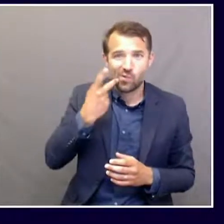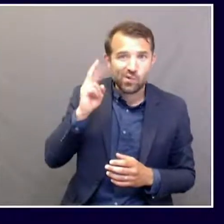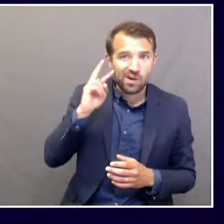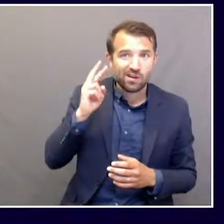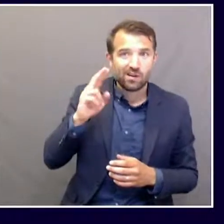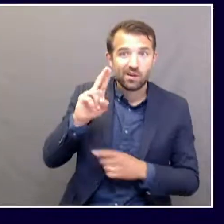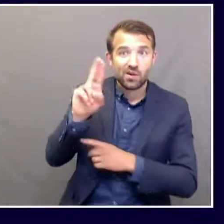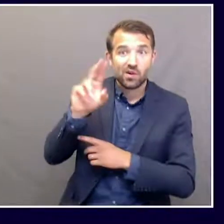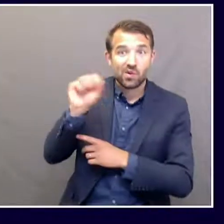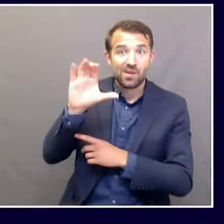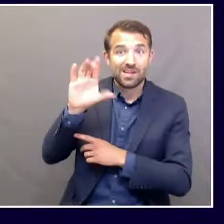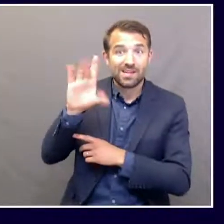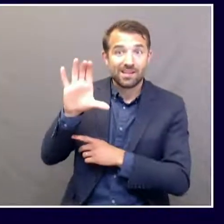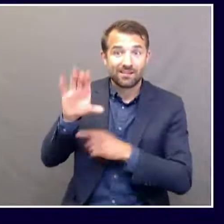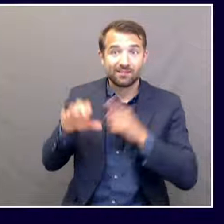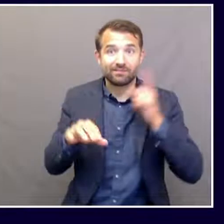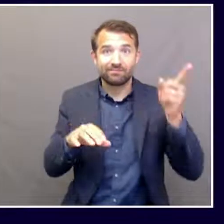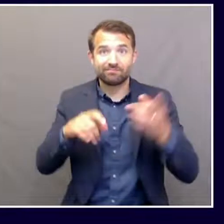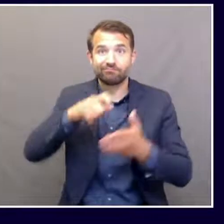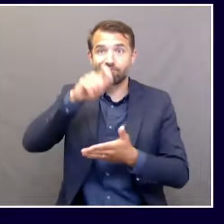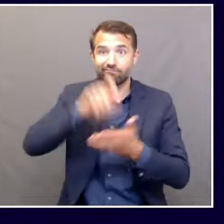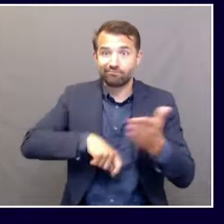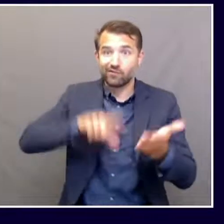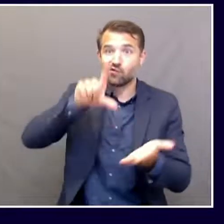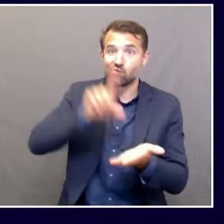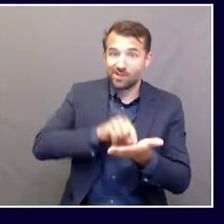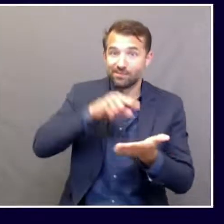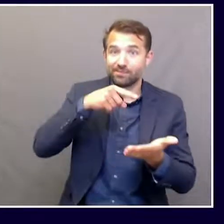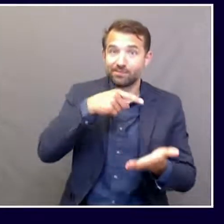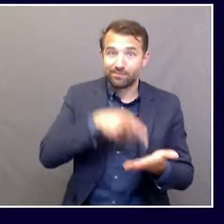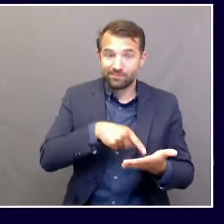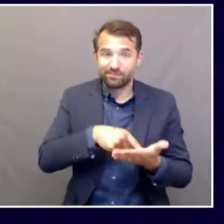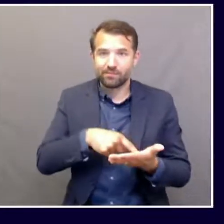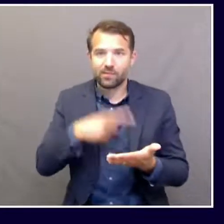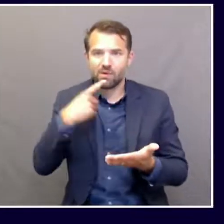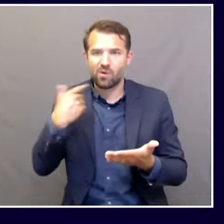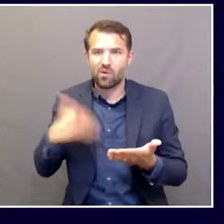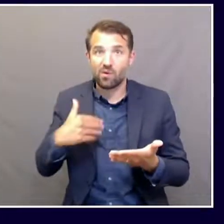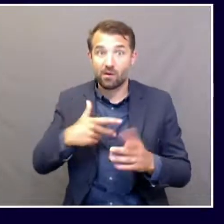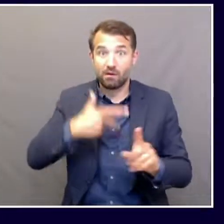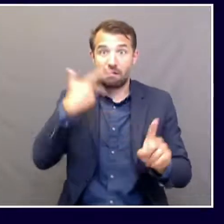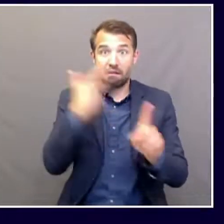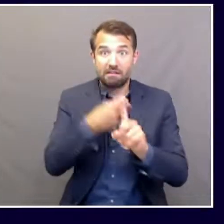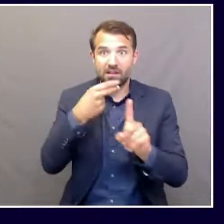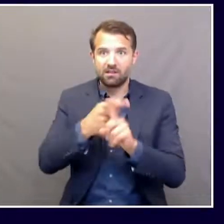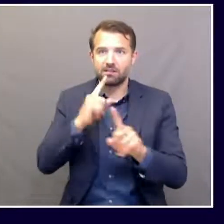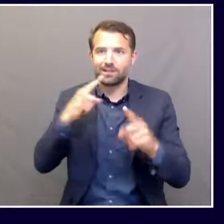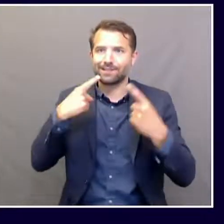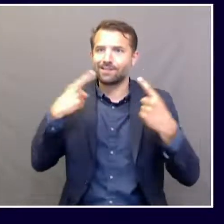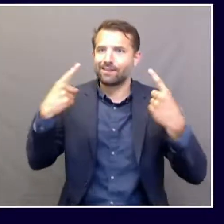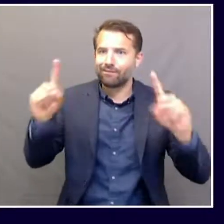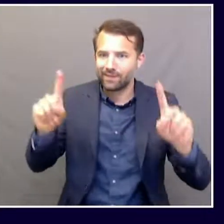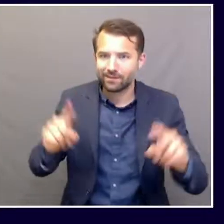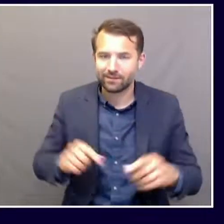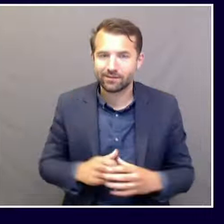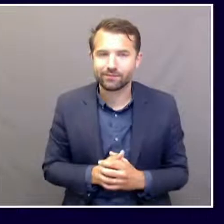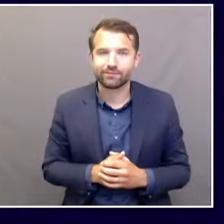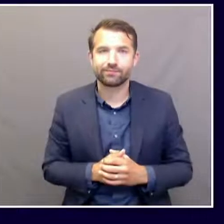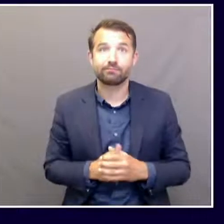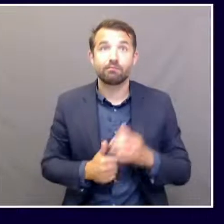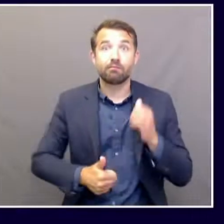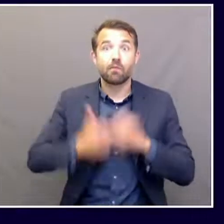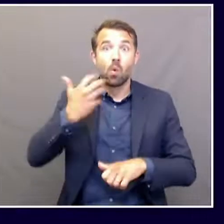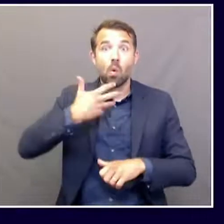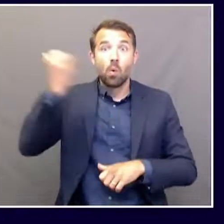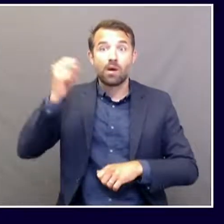data on just how remarkably effective the vaccines are, particularly among older folks.